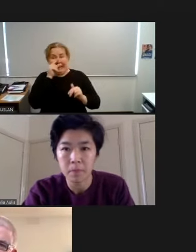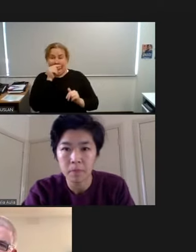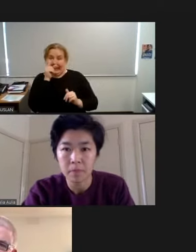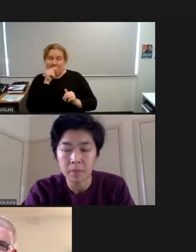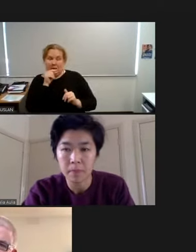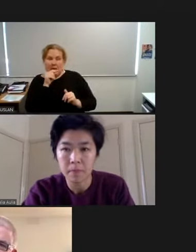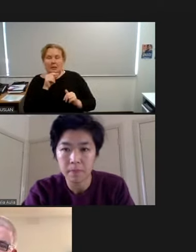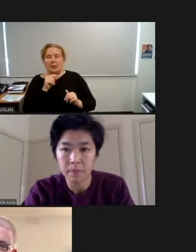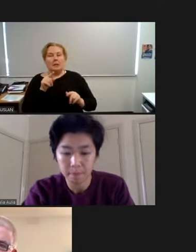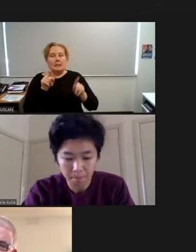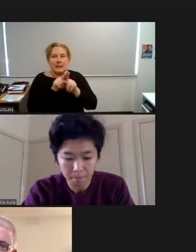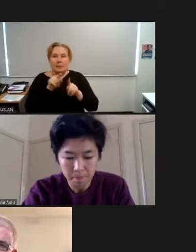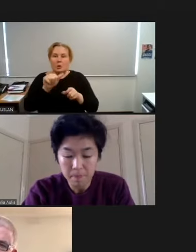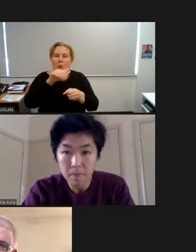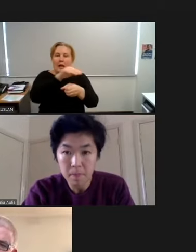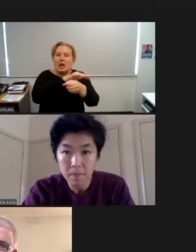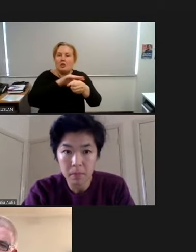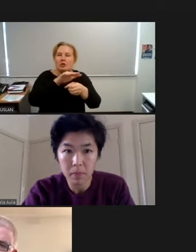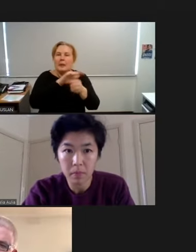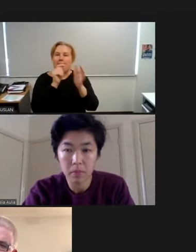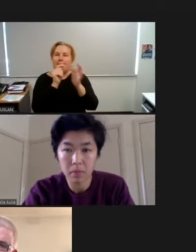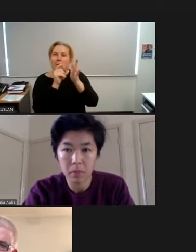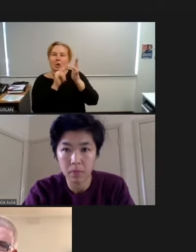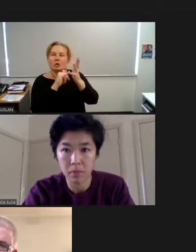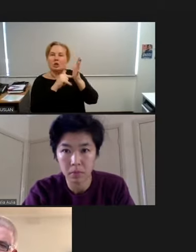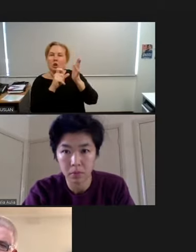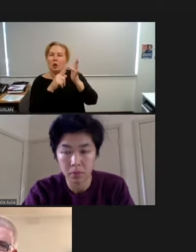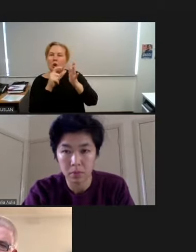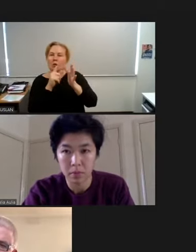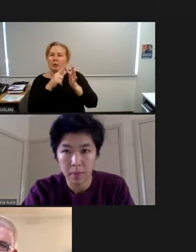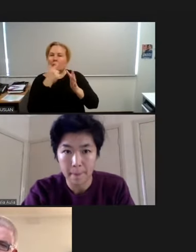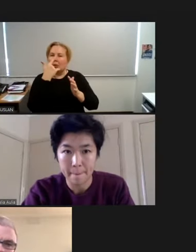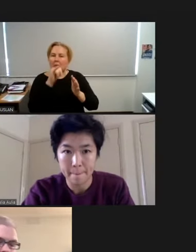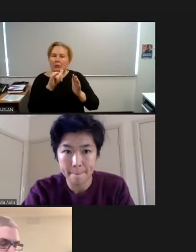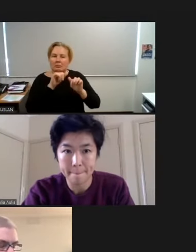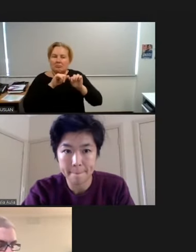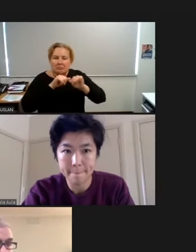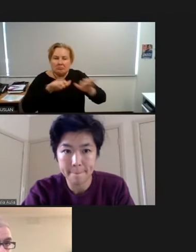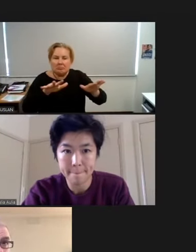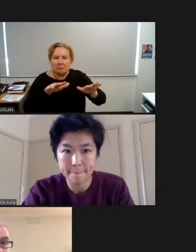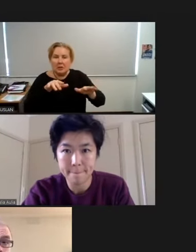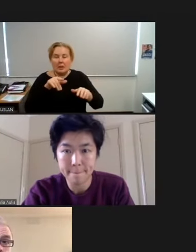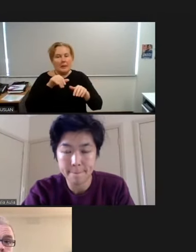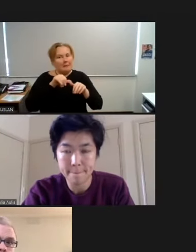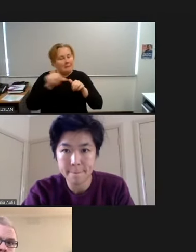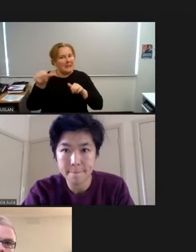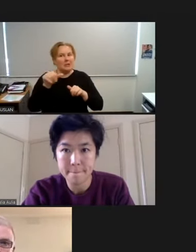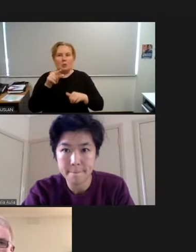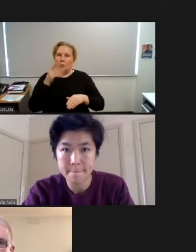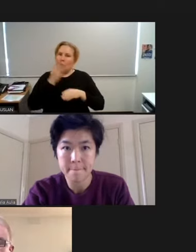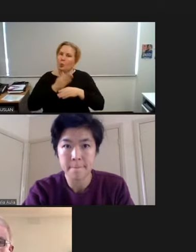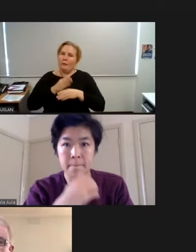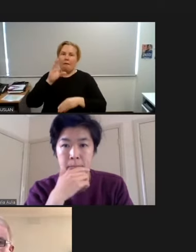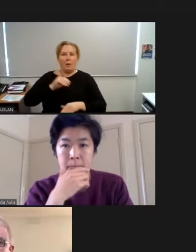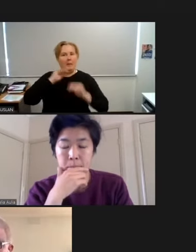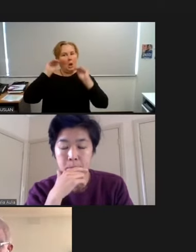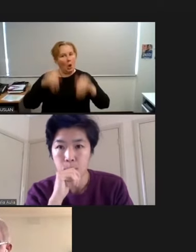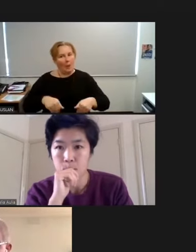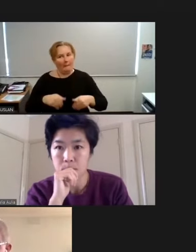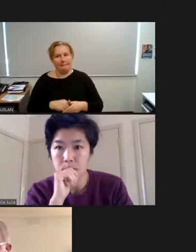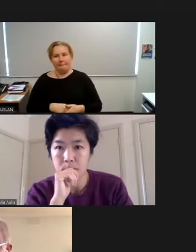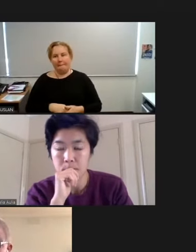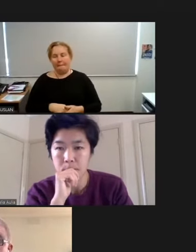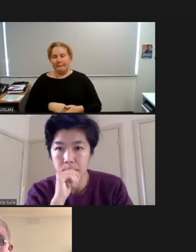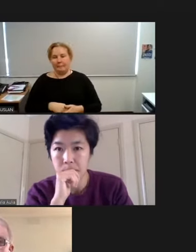if you're in a restricted postcode, if you can work from home, you should be working from home. And you know, if you have any